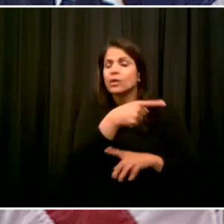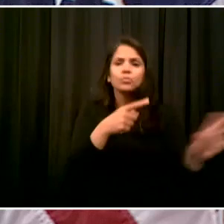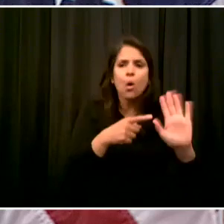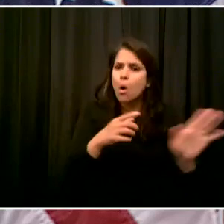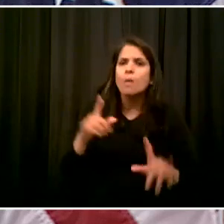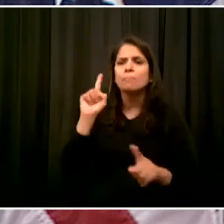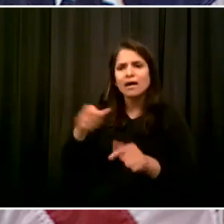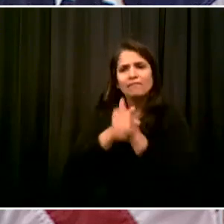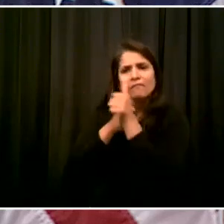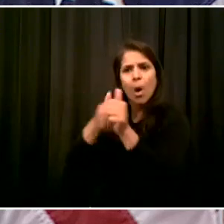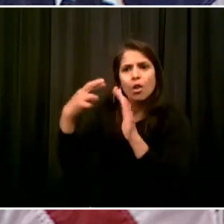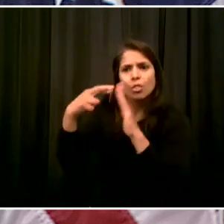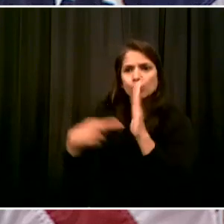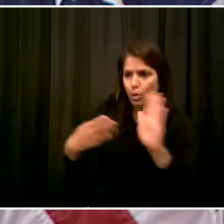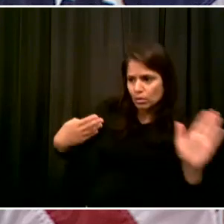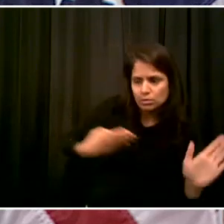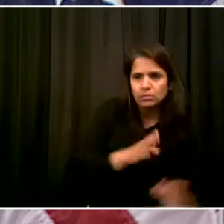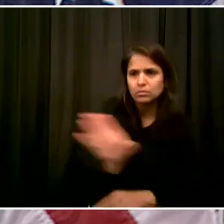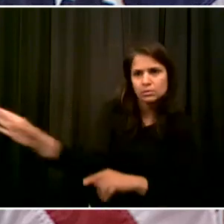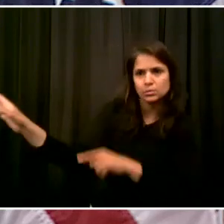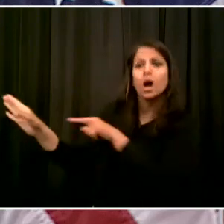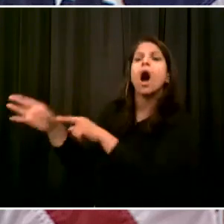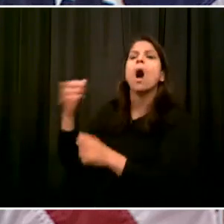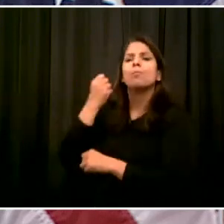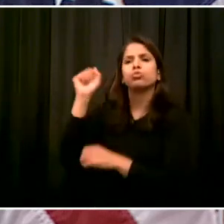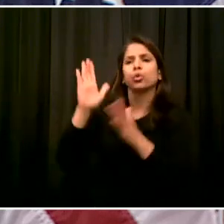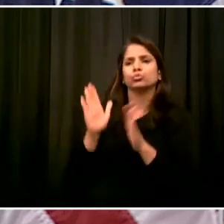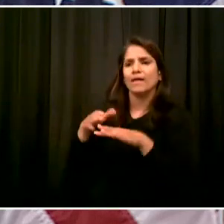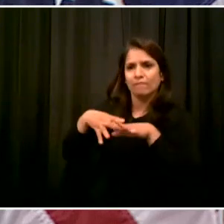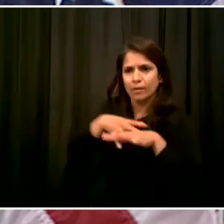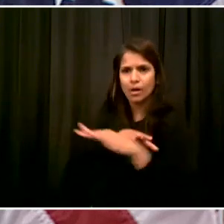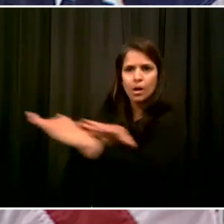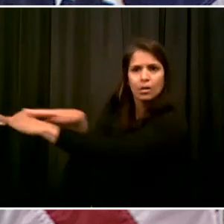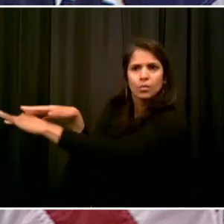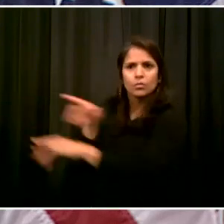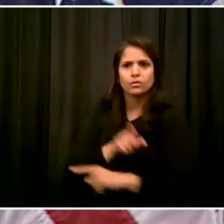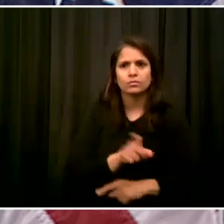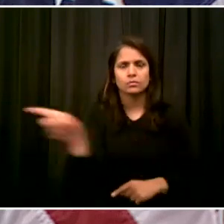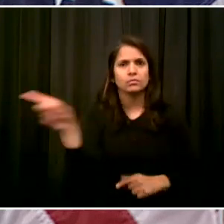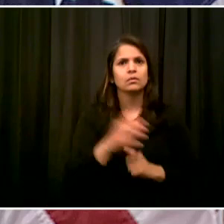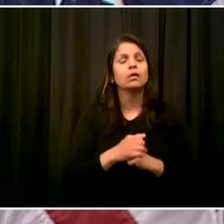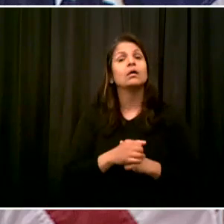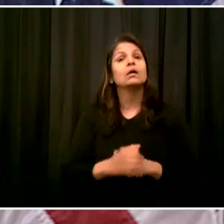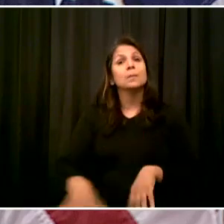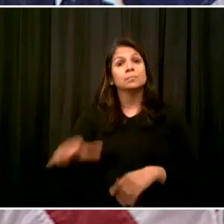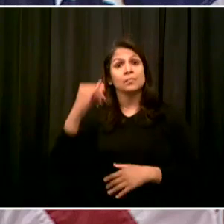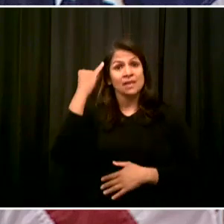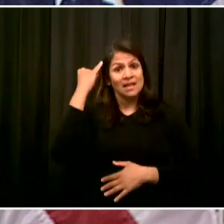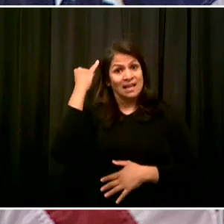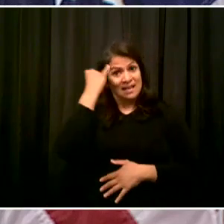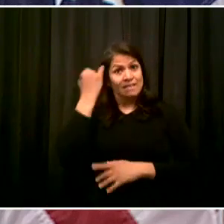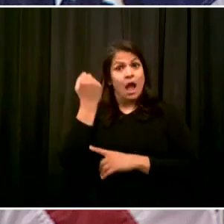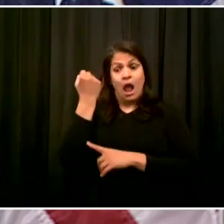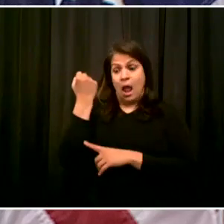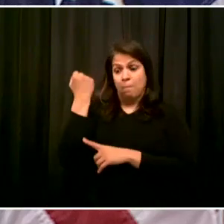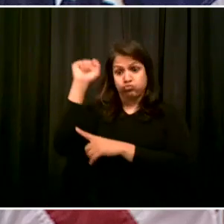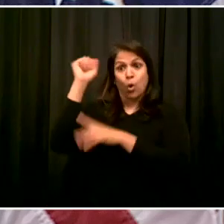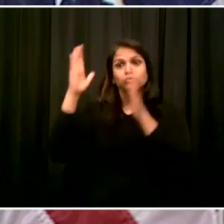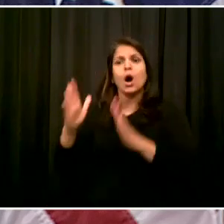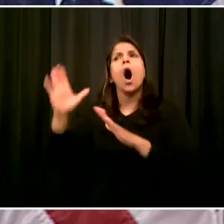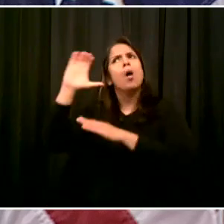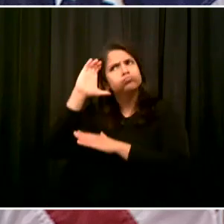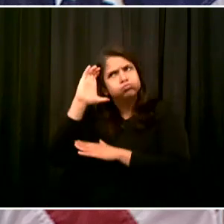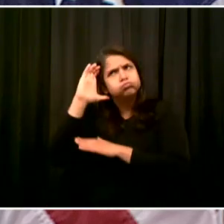rules. When the officers don't provide those ground rules, when they don't act on those ground rules consistently, that's a problem, and that could lead